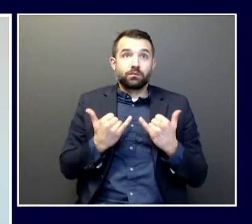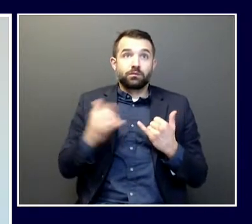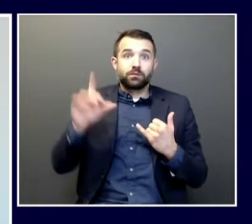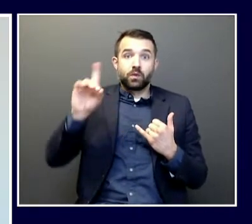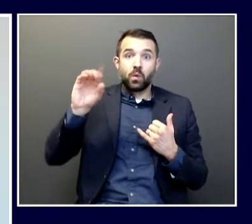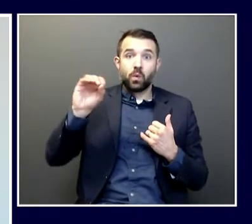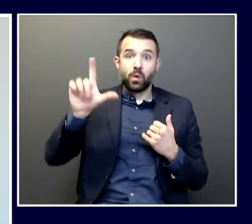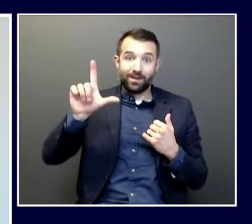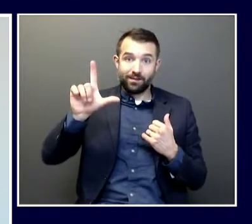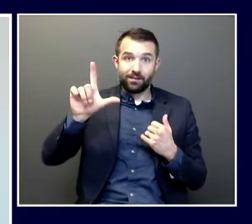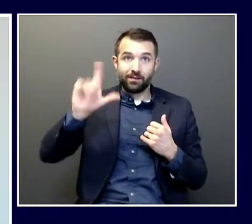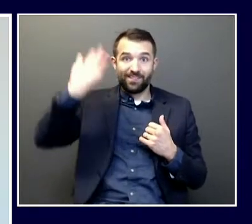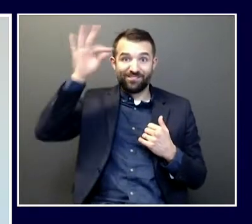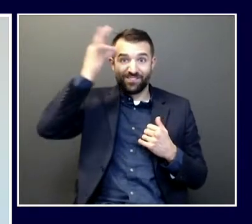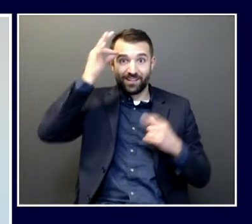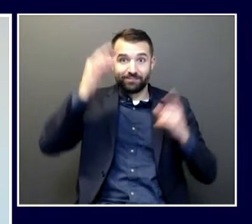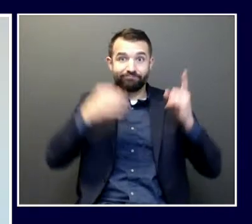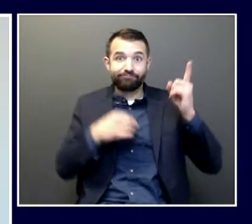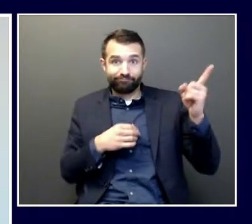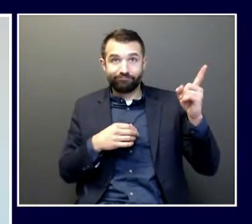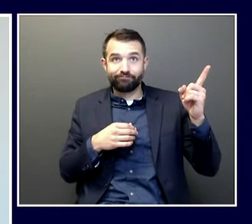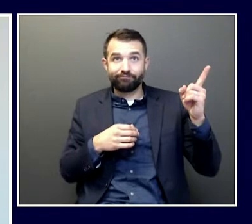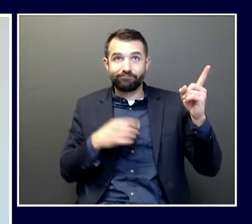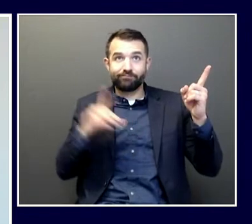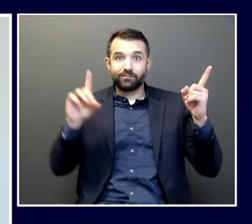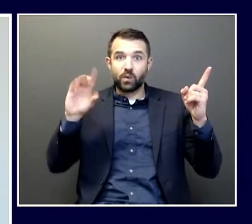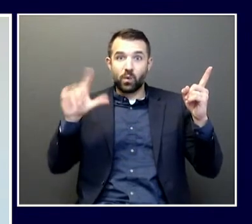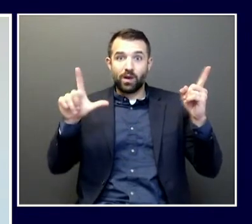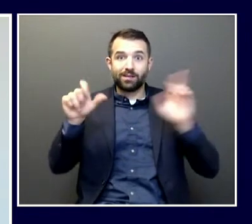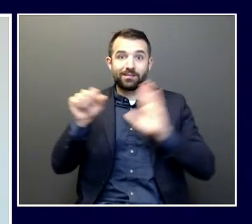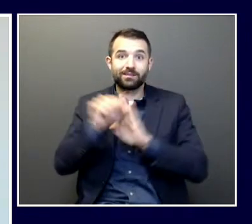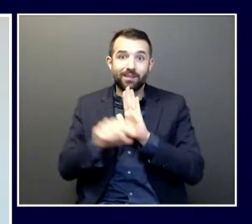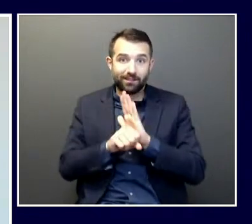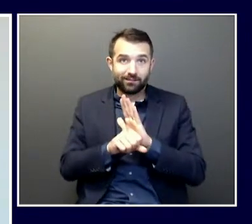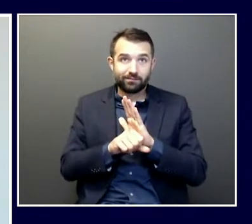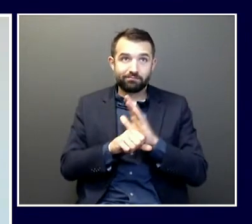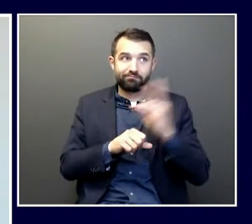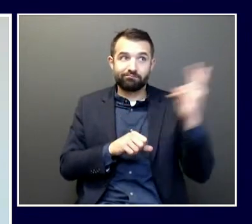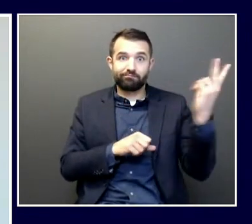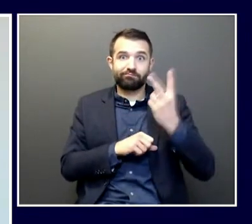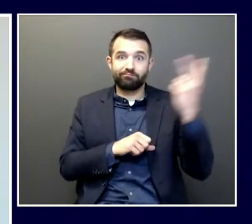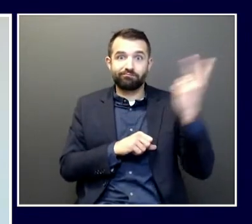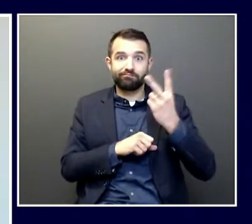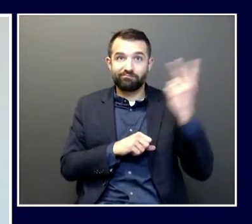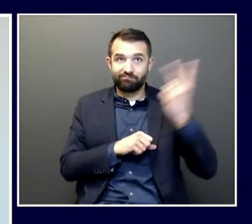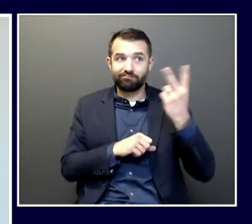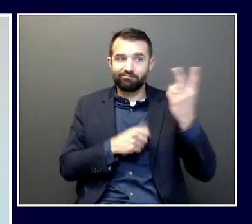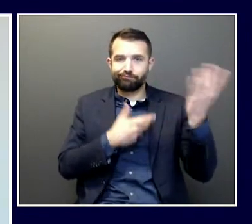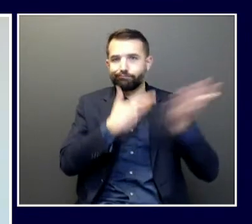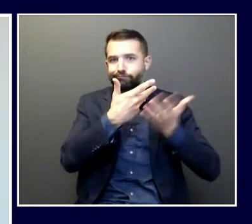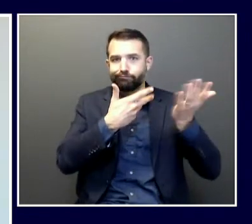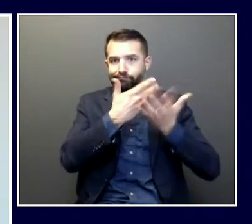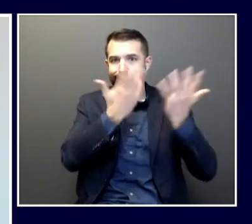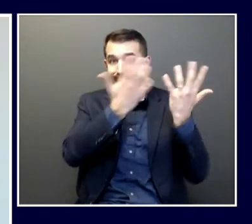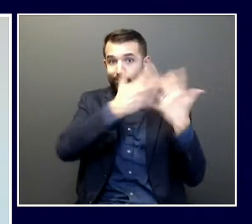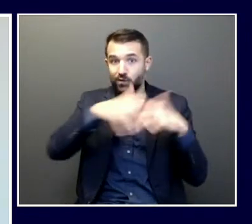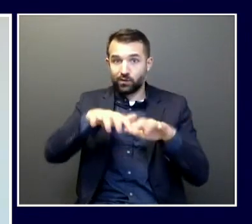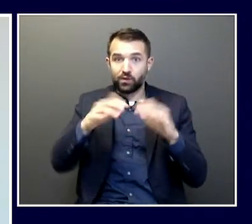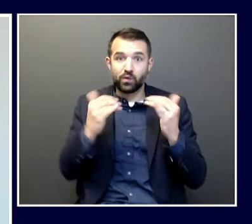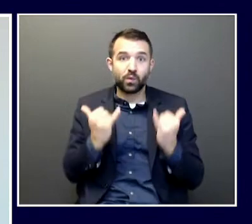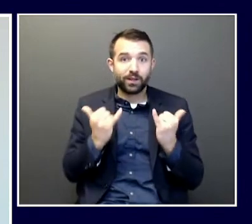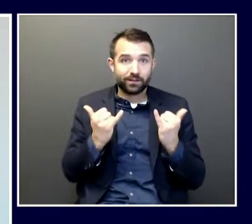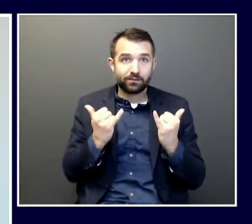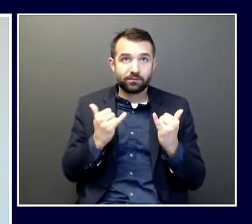Department of Labor. And would that apply to all of the state prisons? Would they all be above